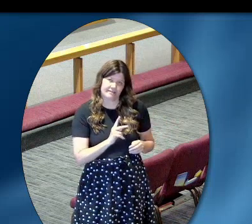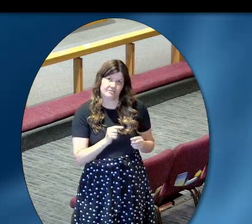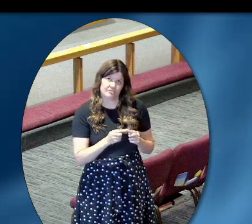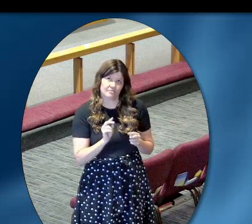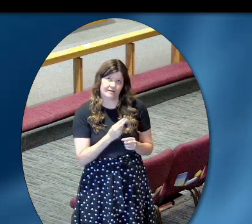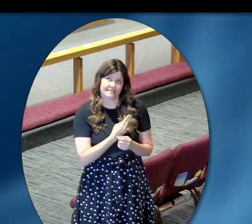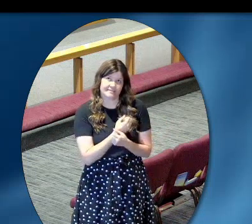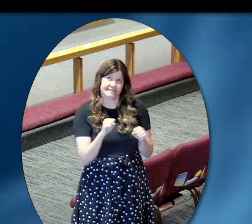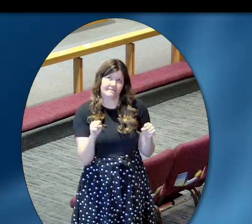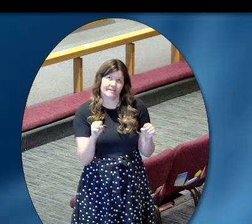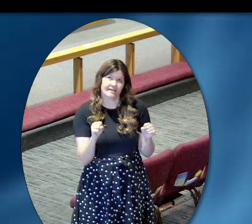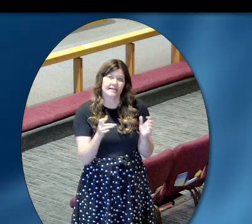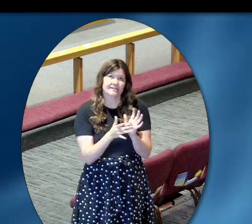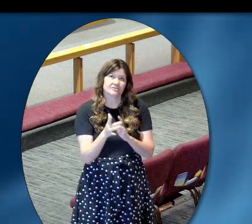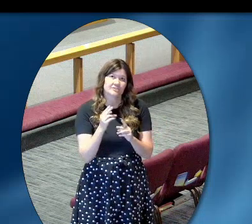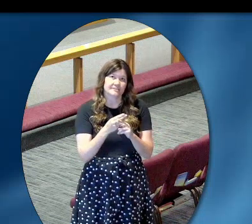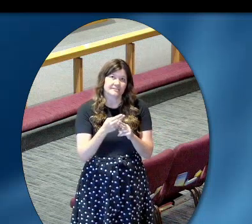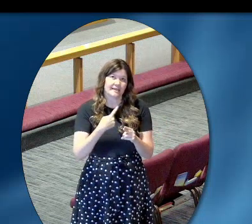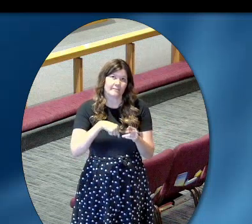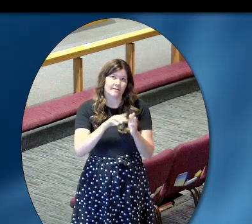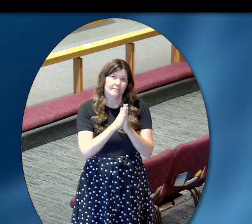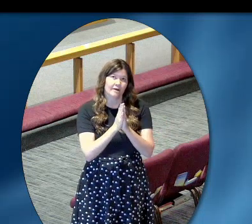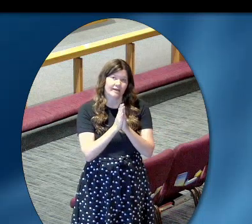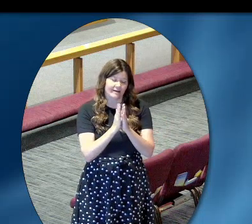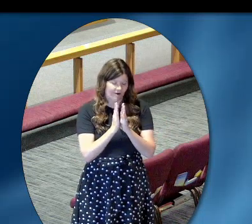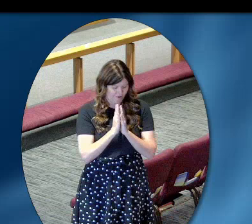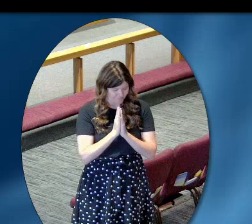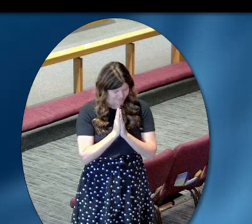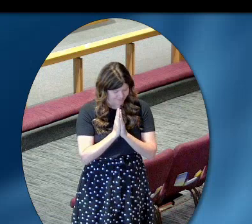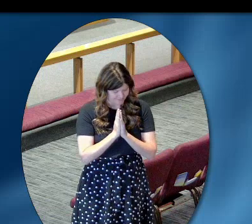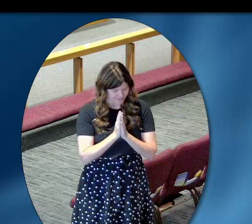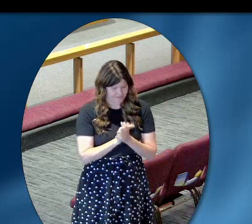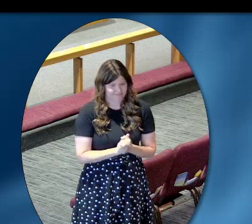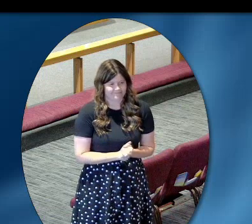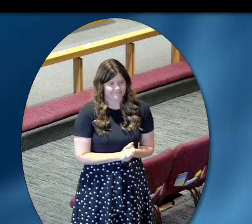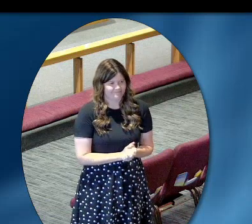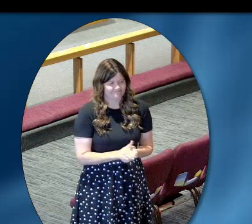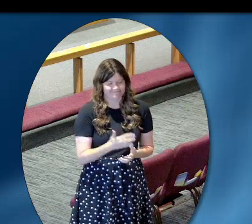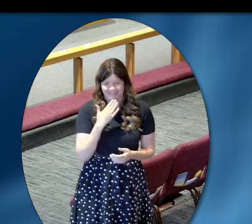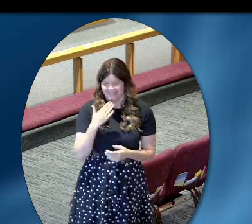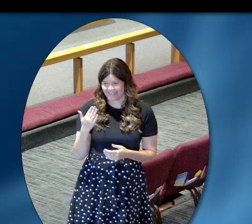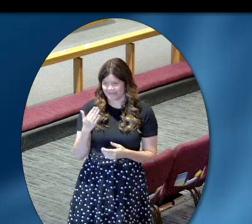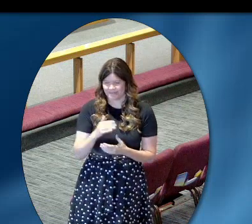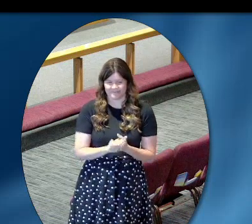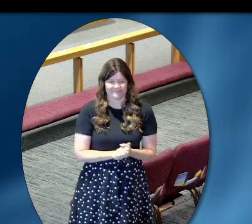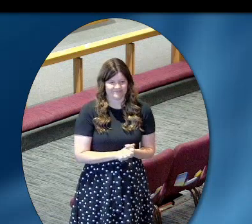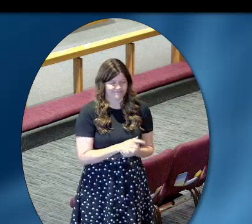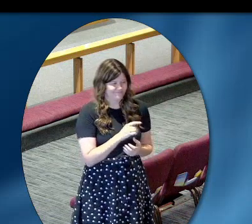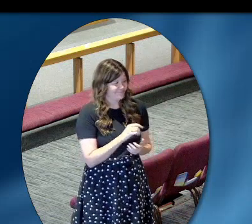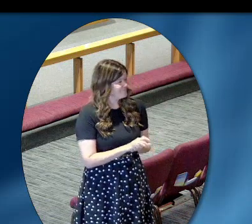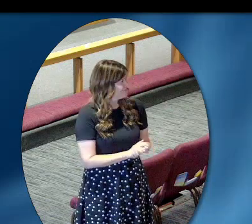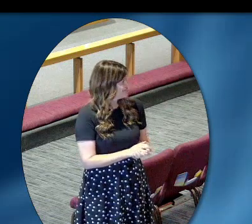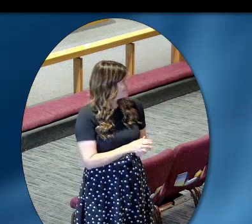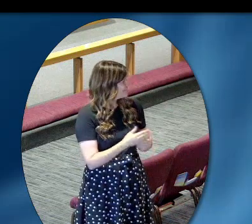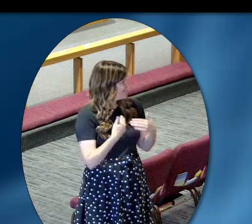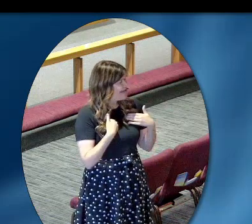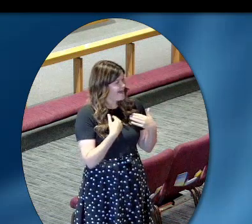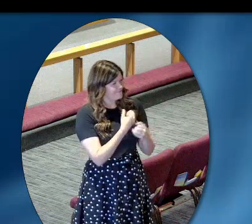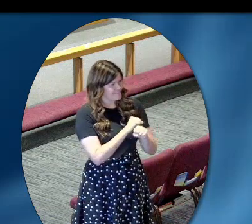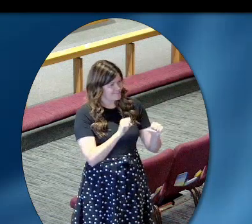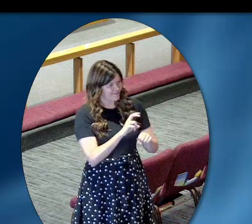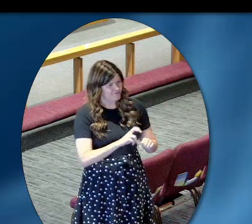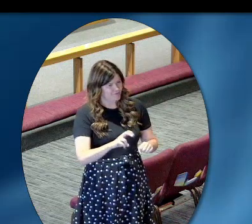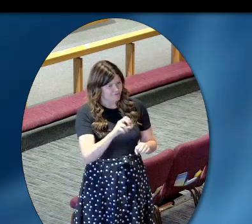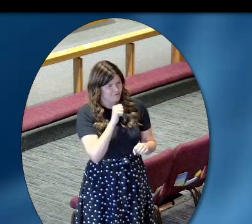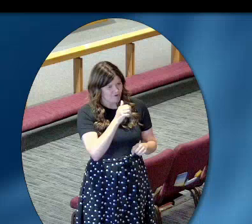safely. In Jesus' name we pray. Amen. You bet. You bet. Have a safe trip and